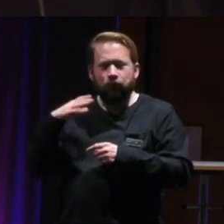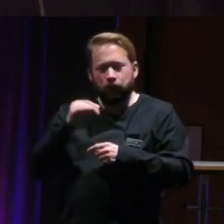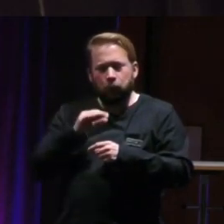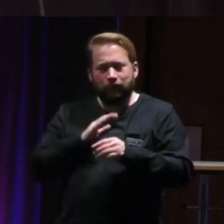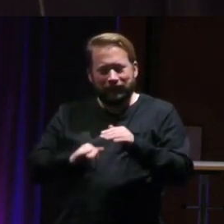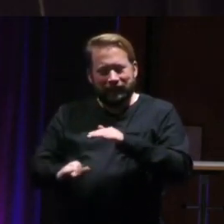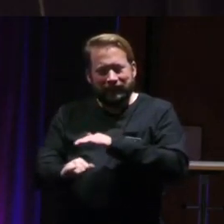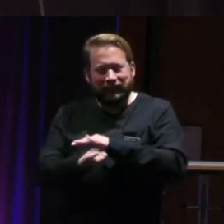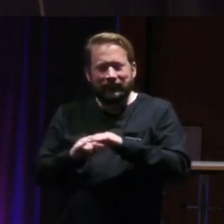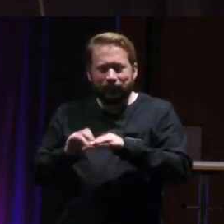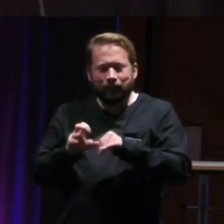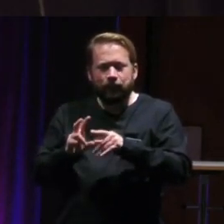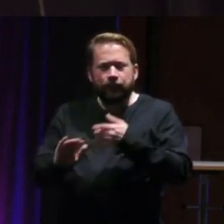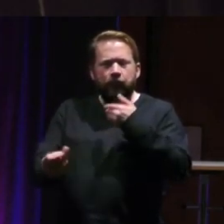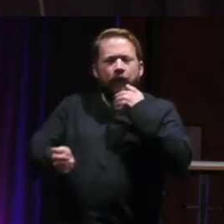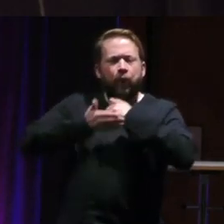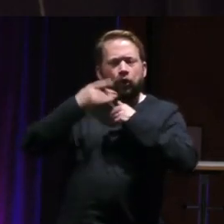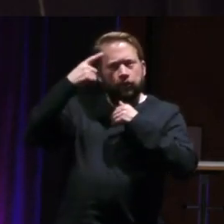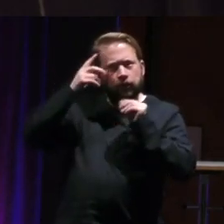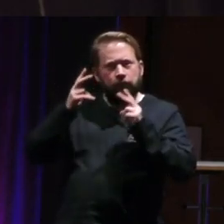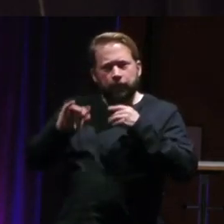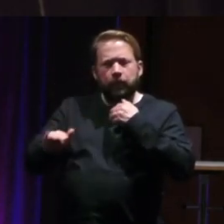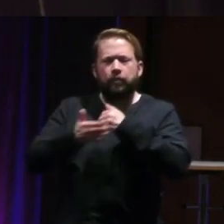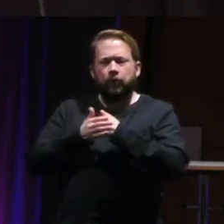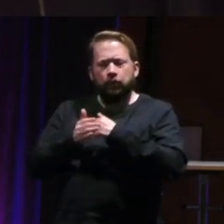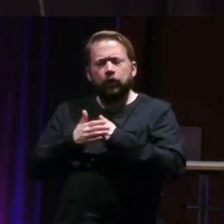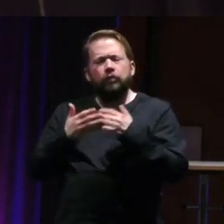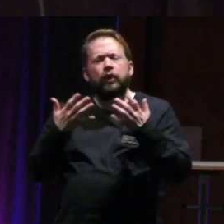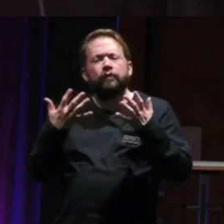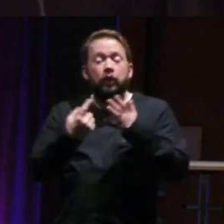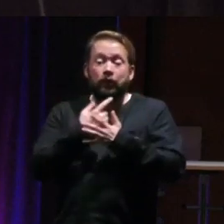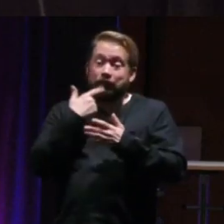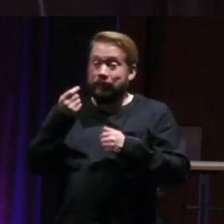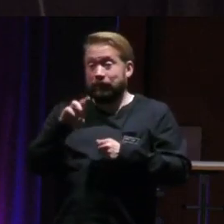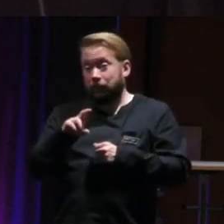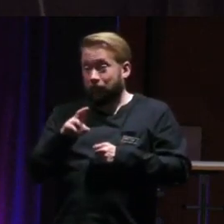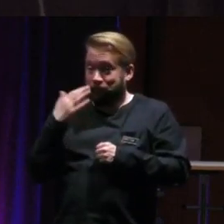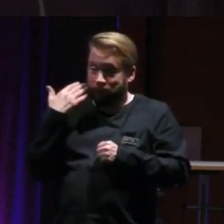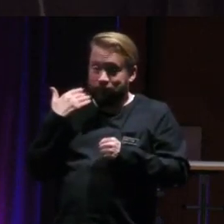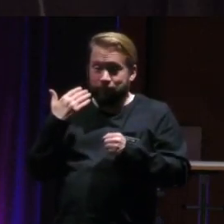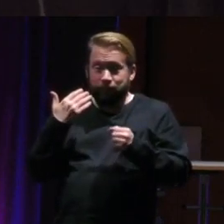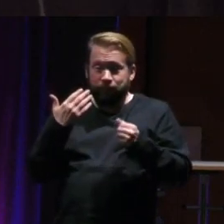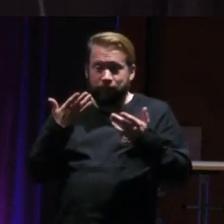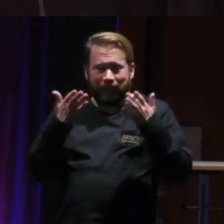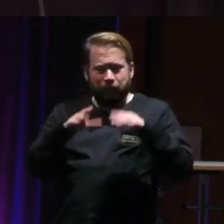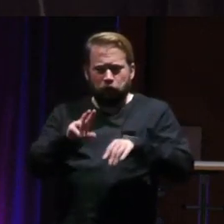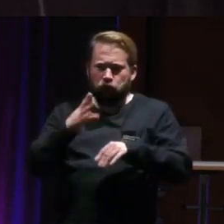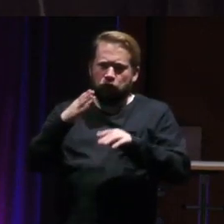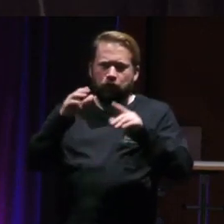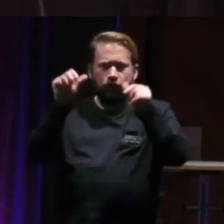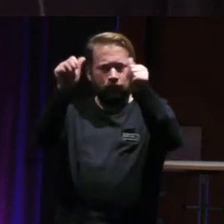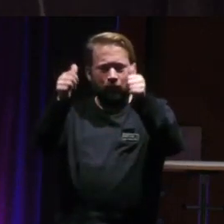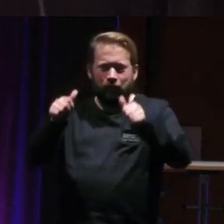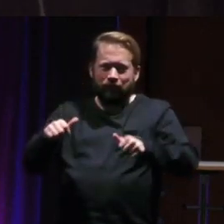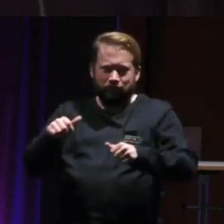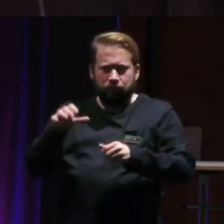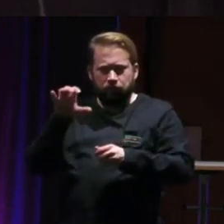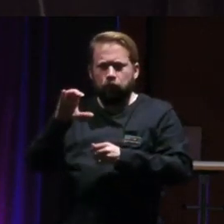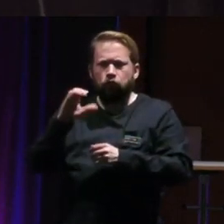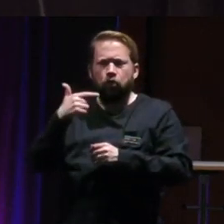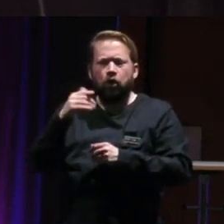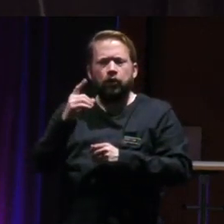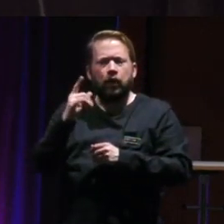the worst thing that is growing, they opened a new monument of Stalin, you know, this like Stalin's head in the center of Moscow last